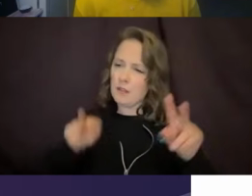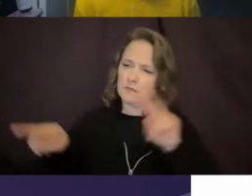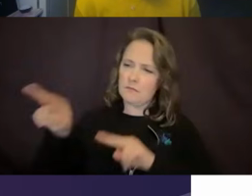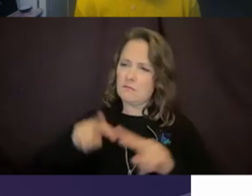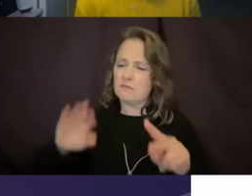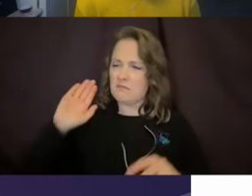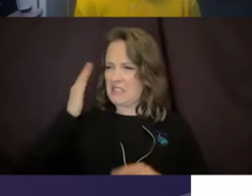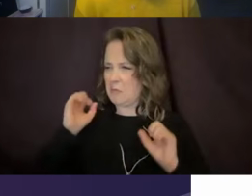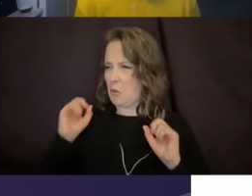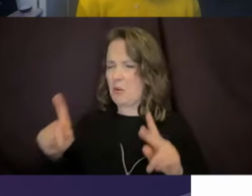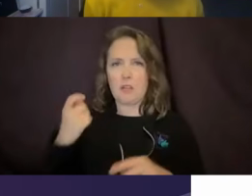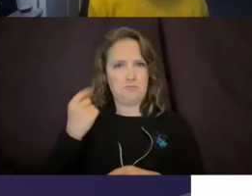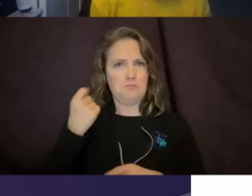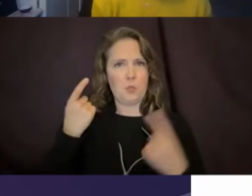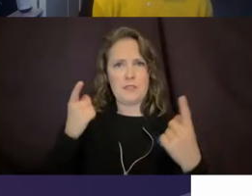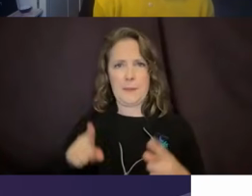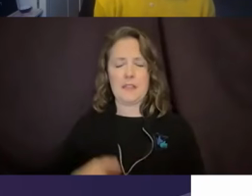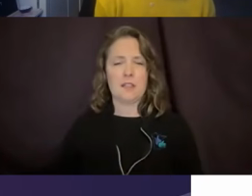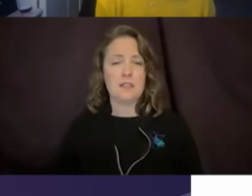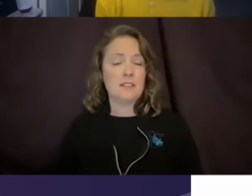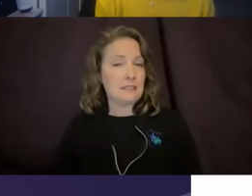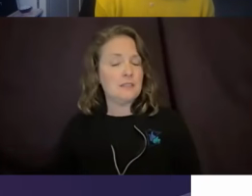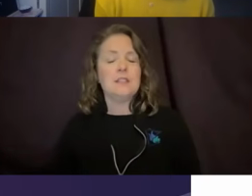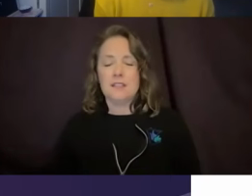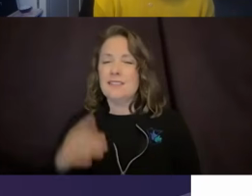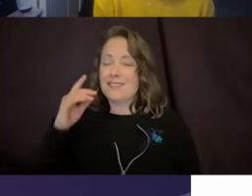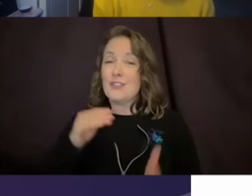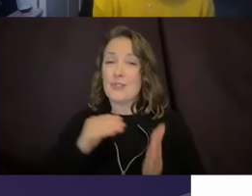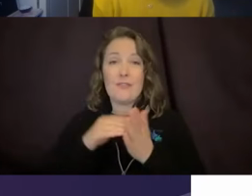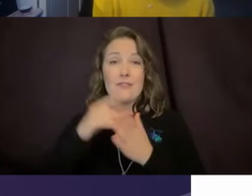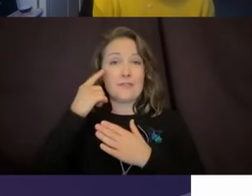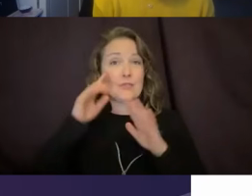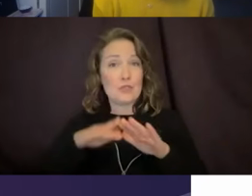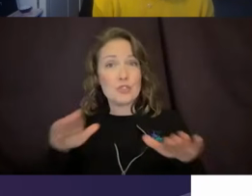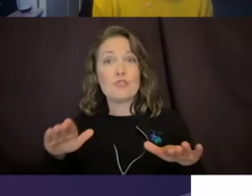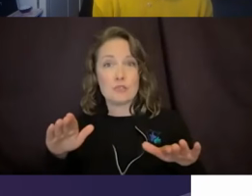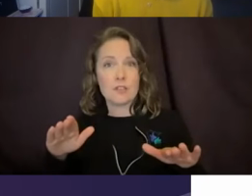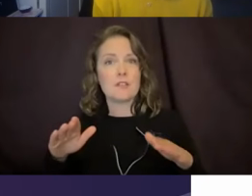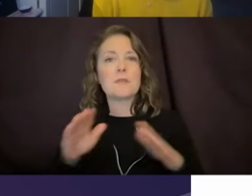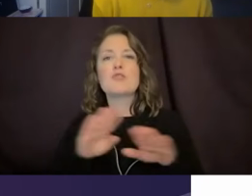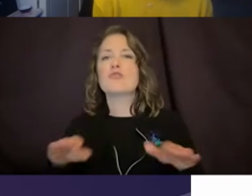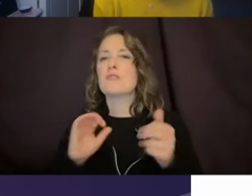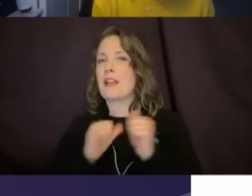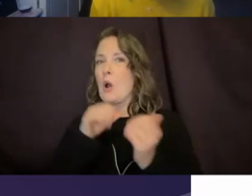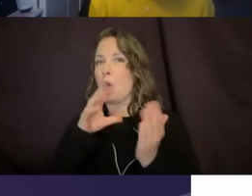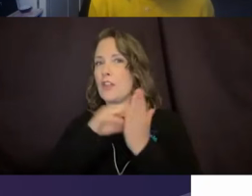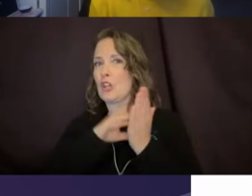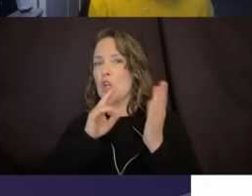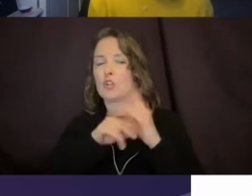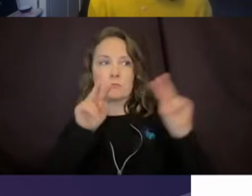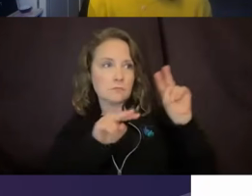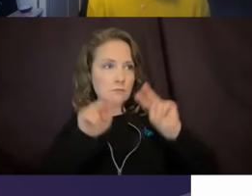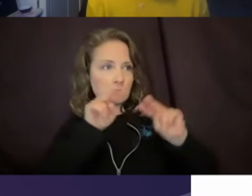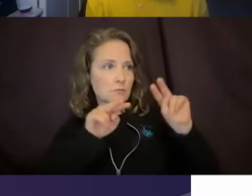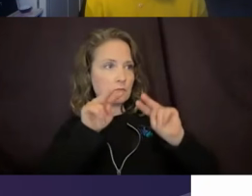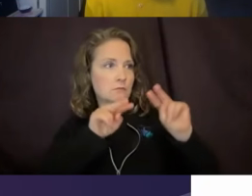that especially when we're children, we are learning so much through observation, right? And if that's all we've ever known,